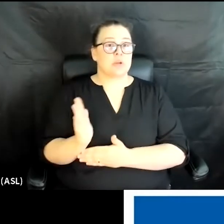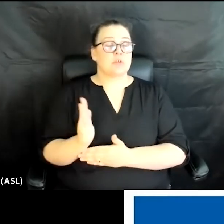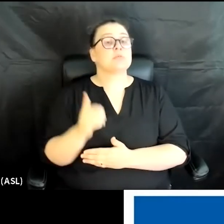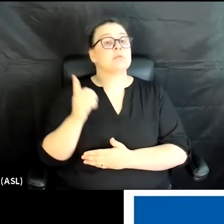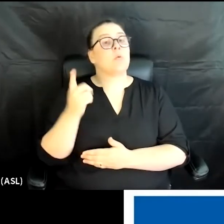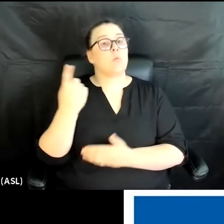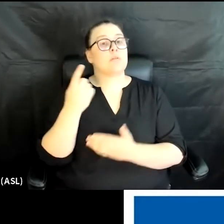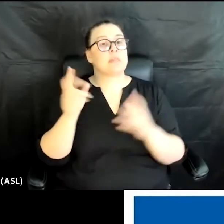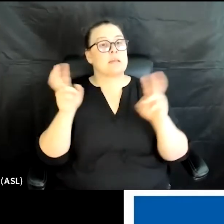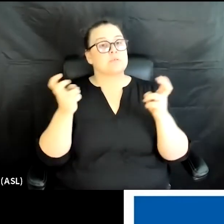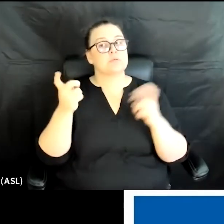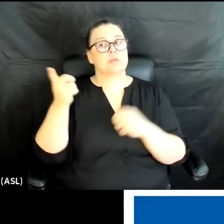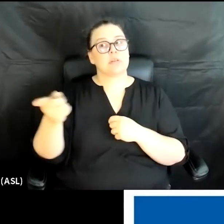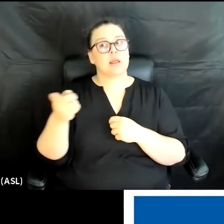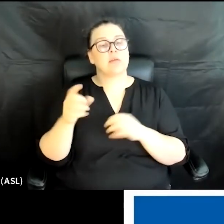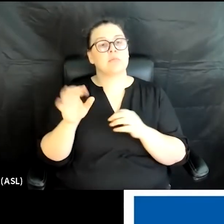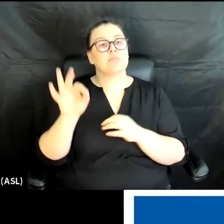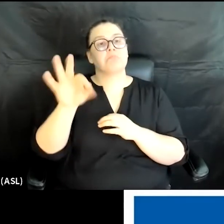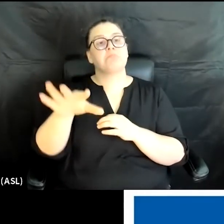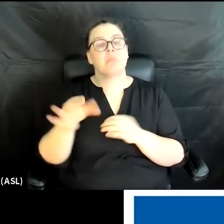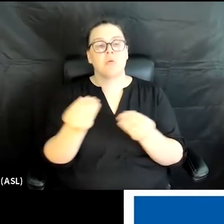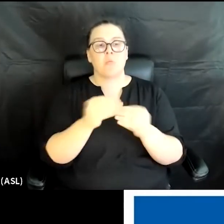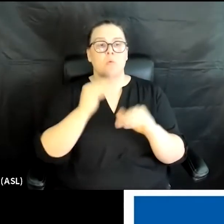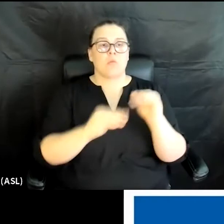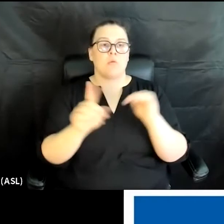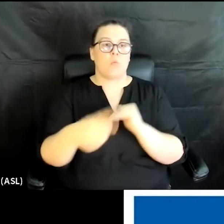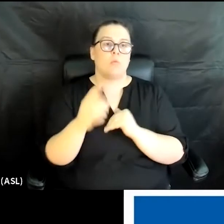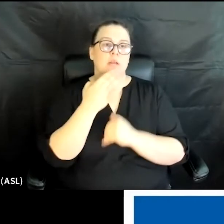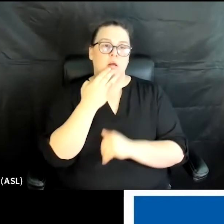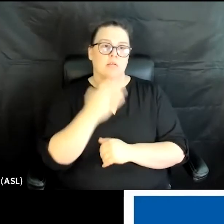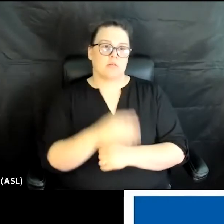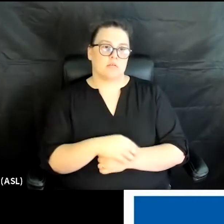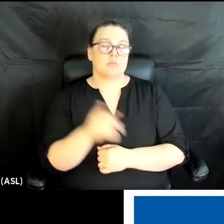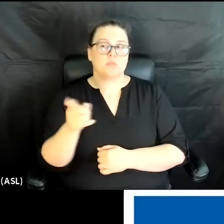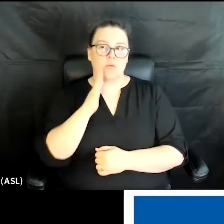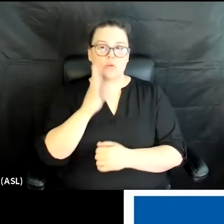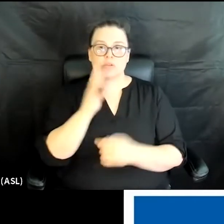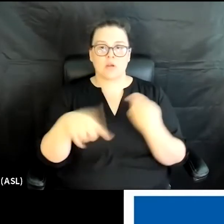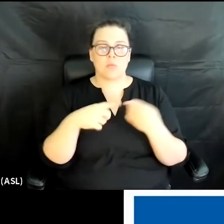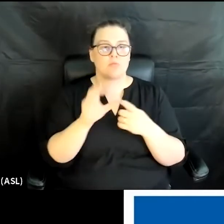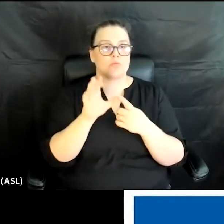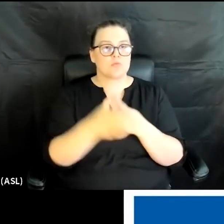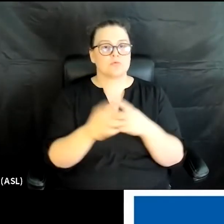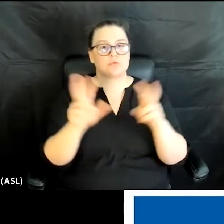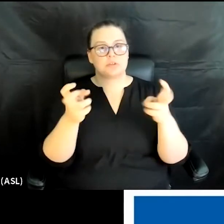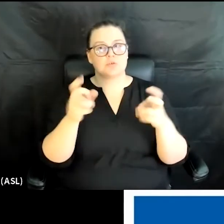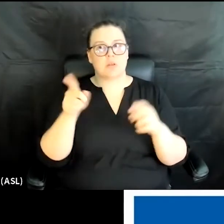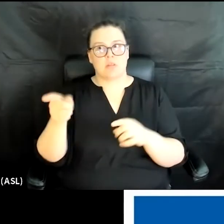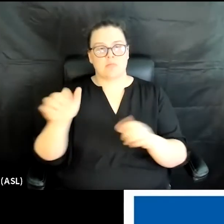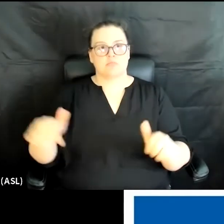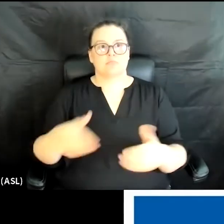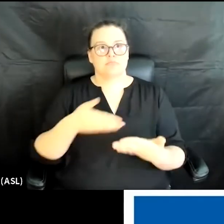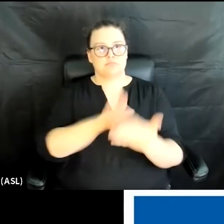really more than just color. And I'll let them talk about the cultural issues that they face